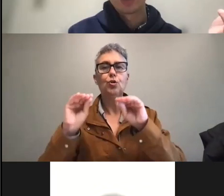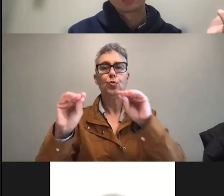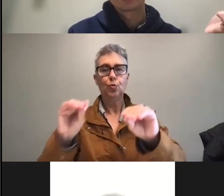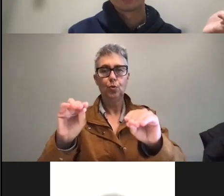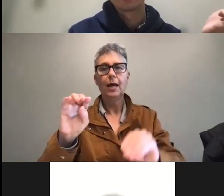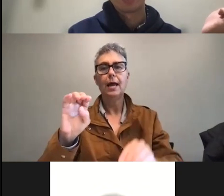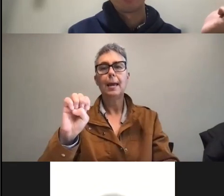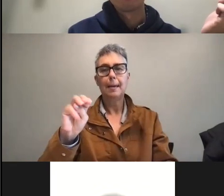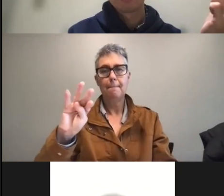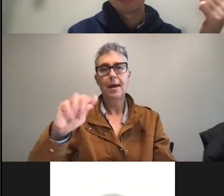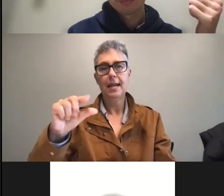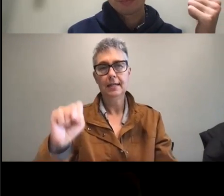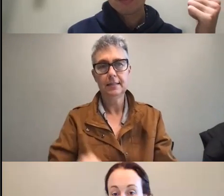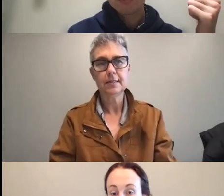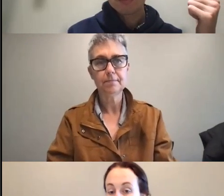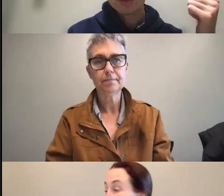do is to